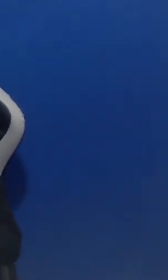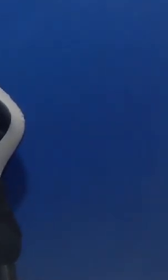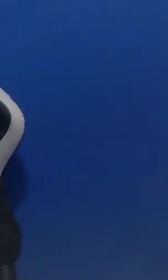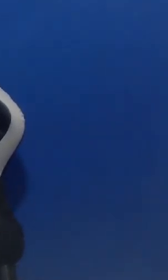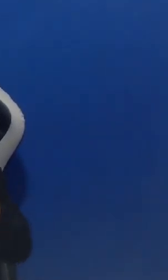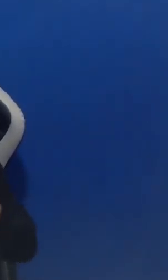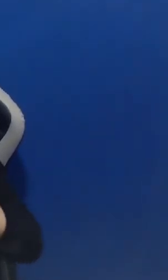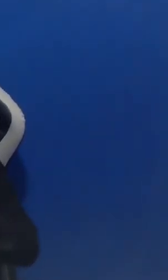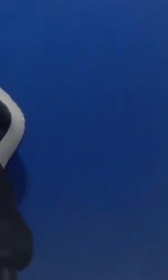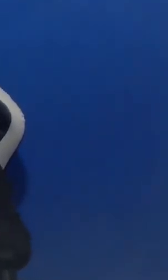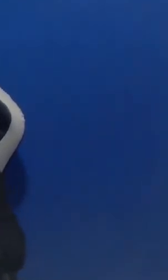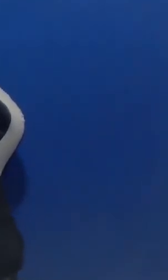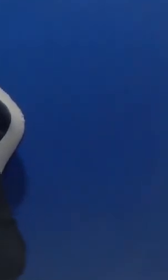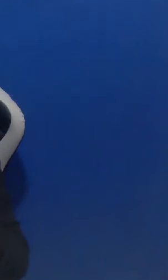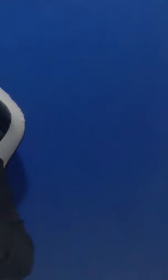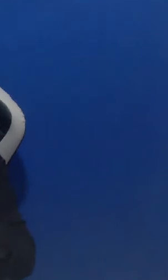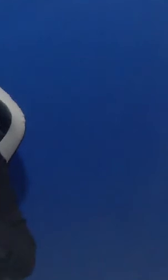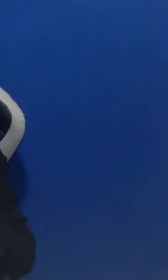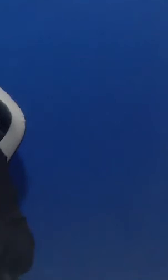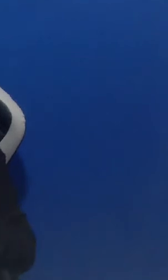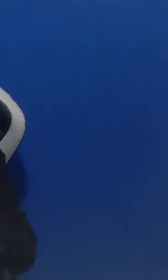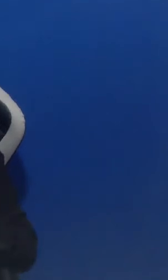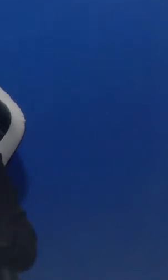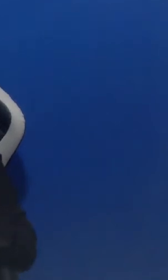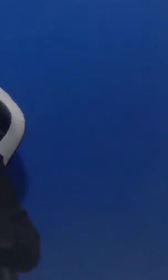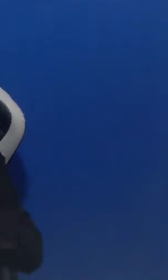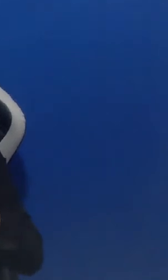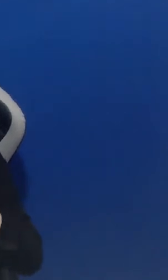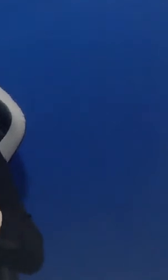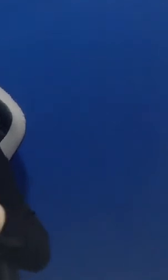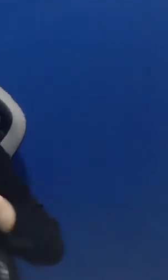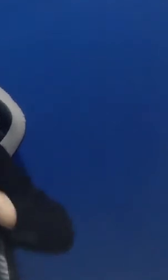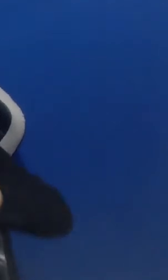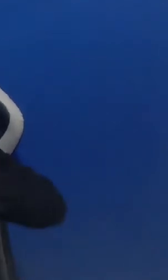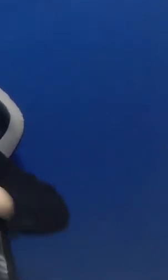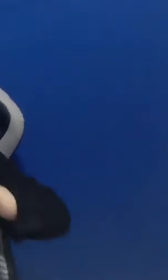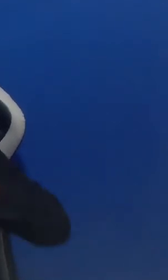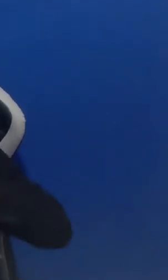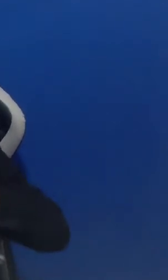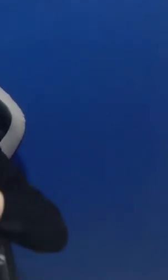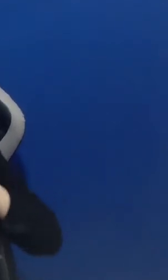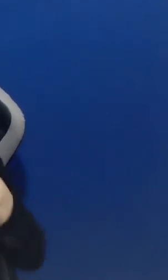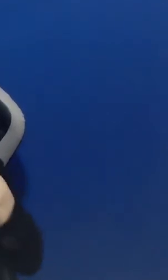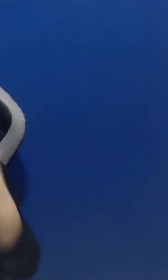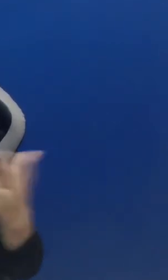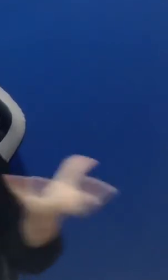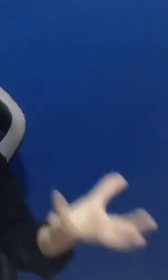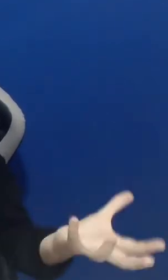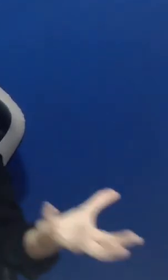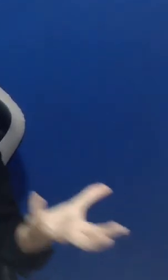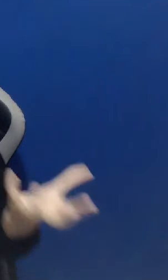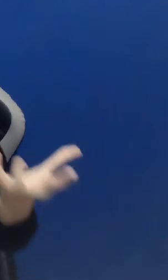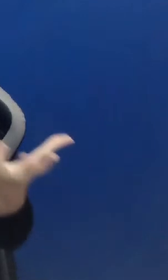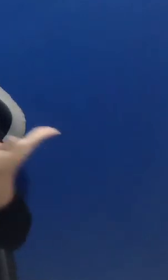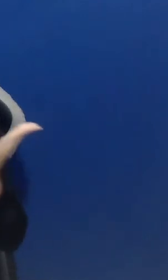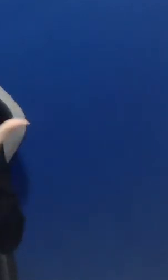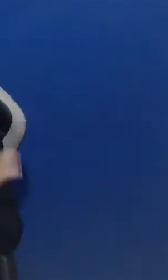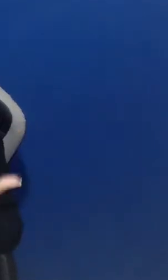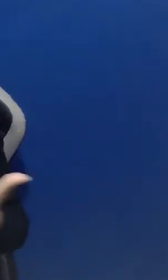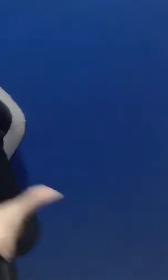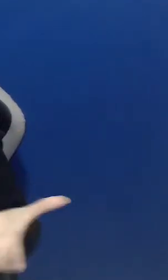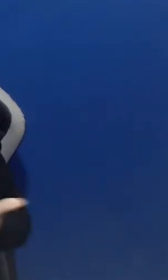the high-level policymakers in advocating for increased financial financing for mental